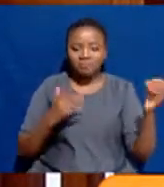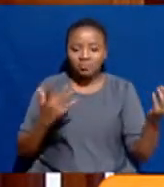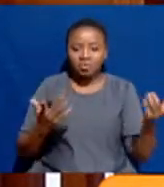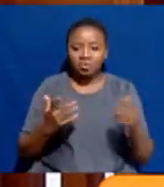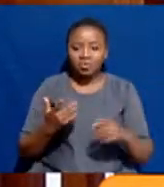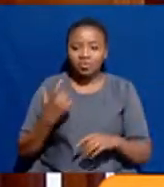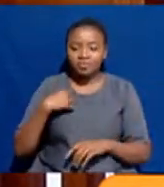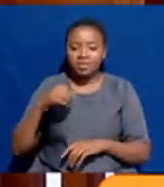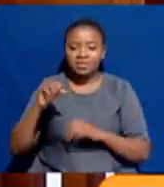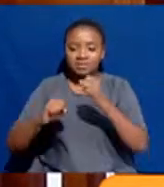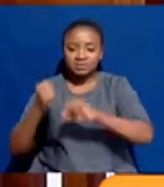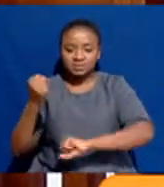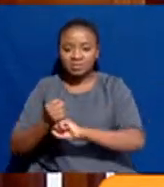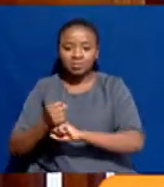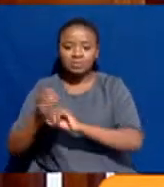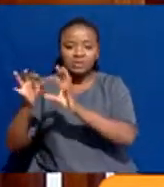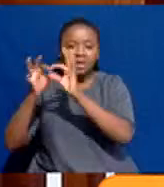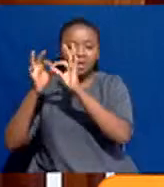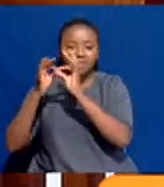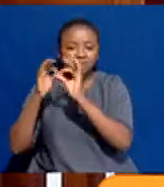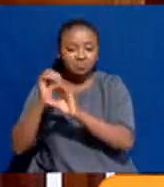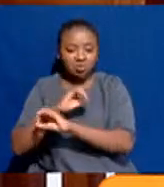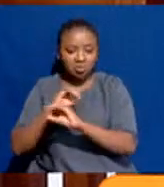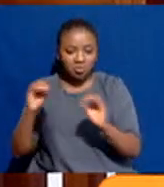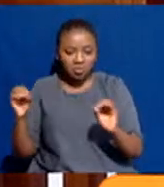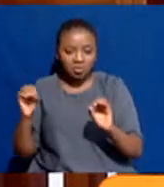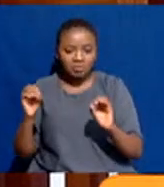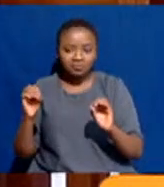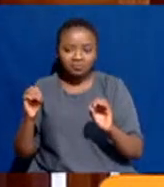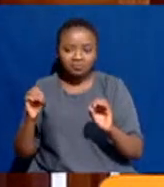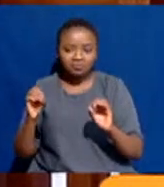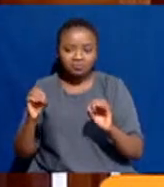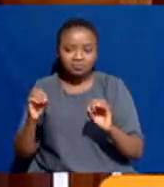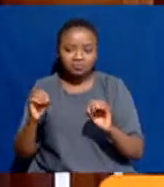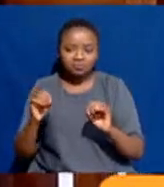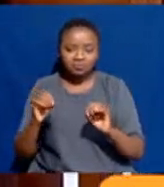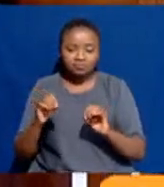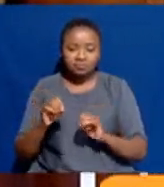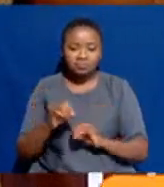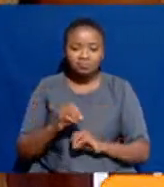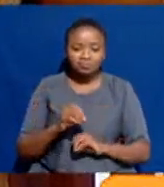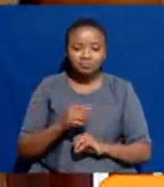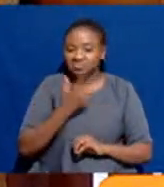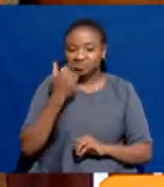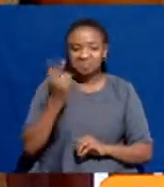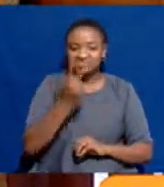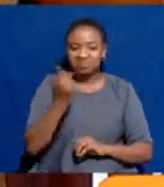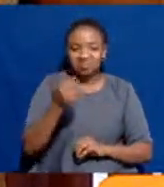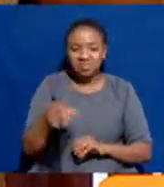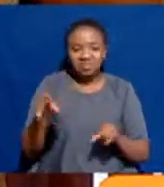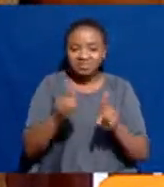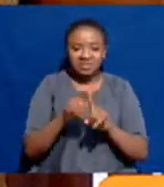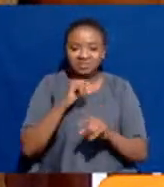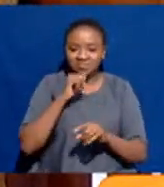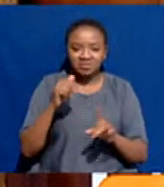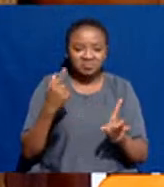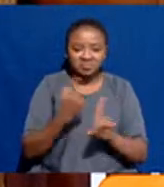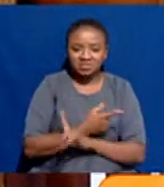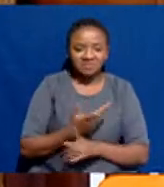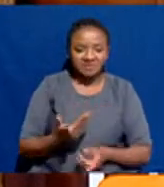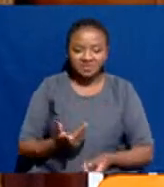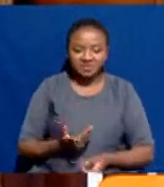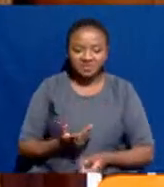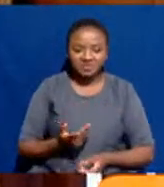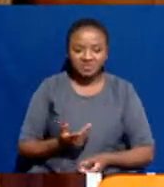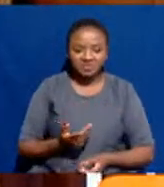or Azimio, okay, because they are birds, political birds of the same feather. They are not different. Mm.